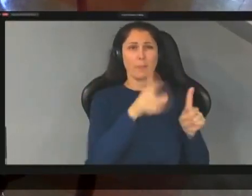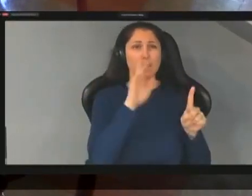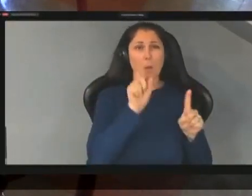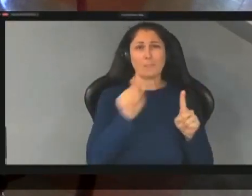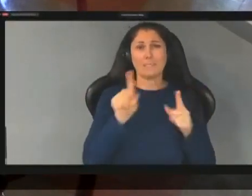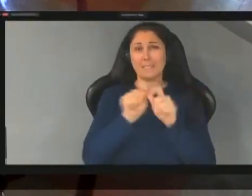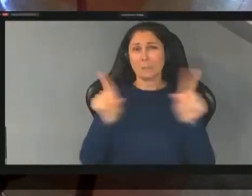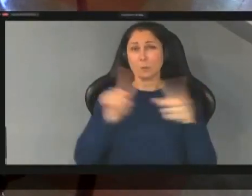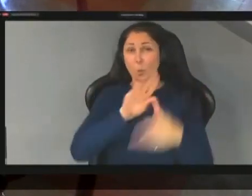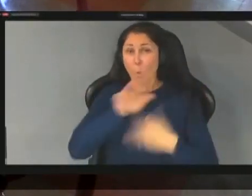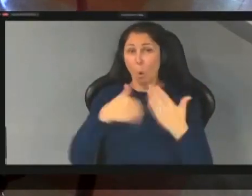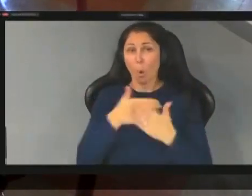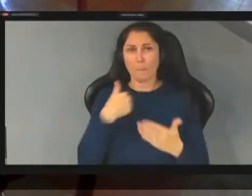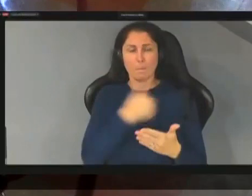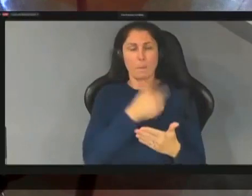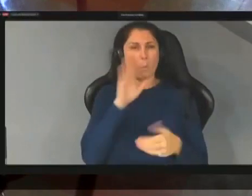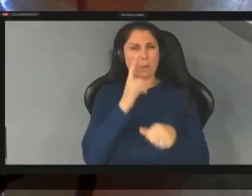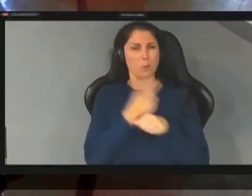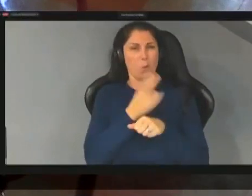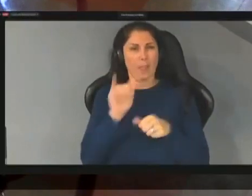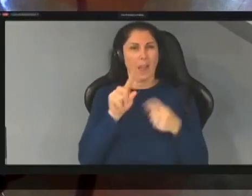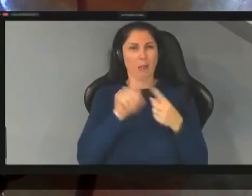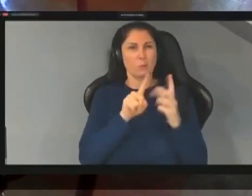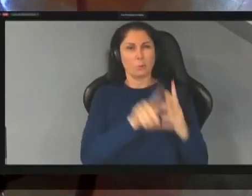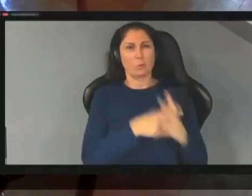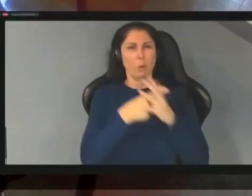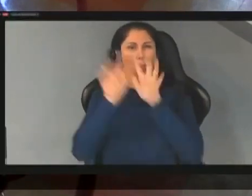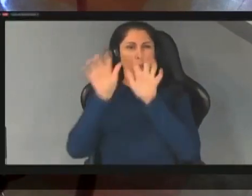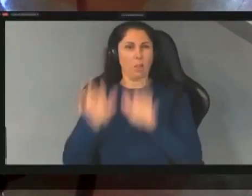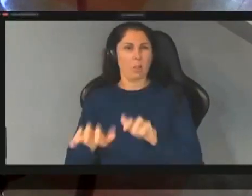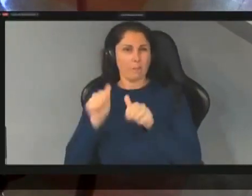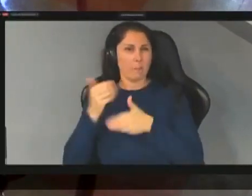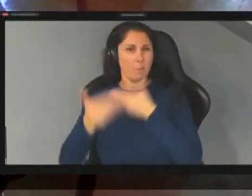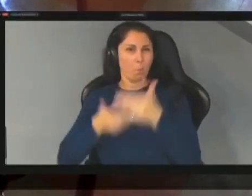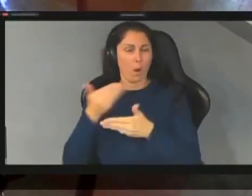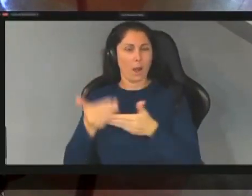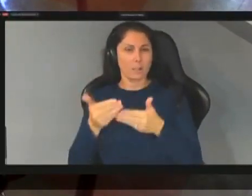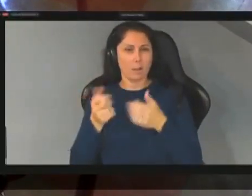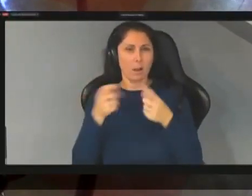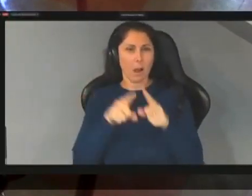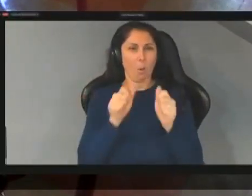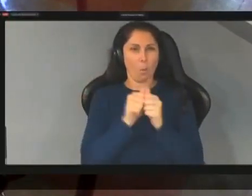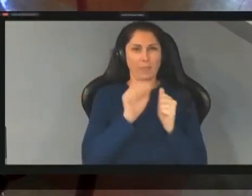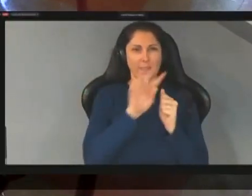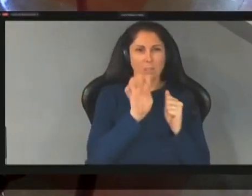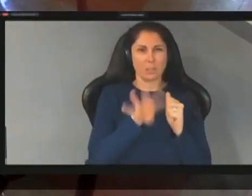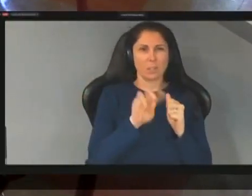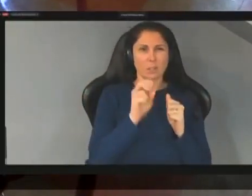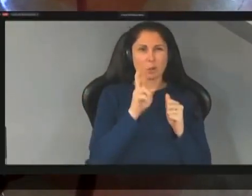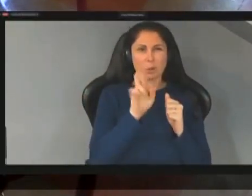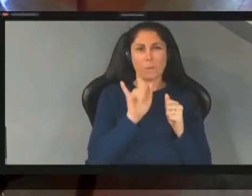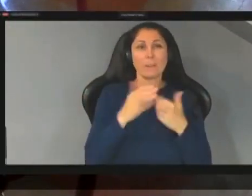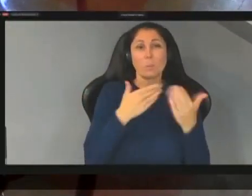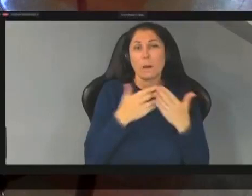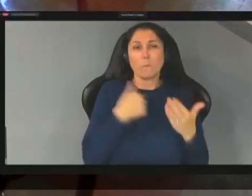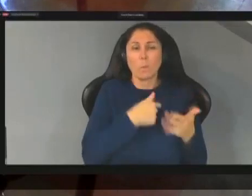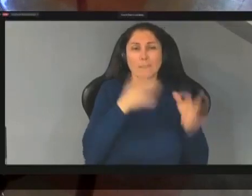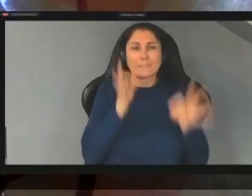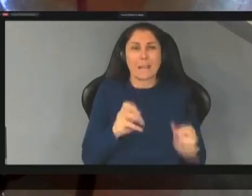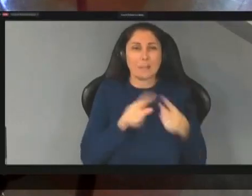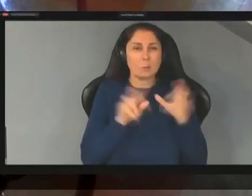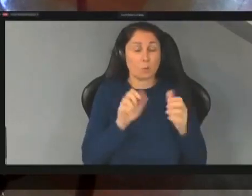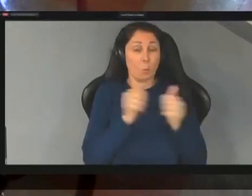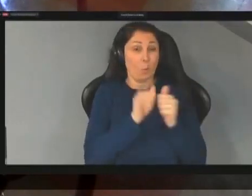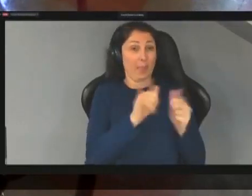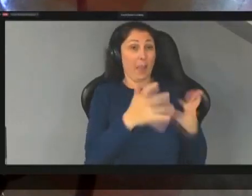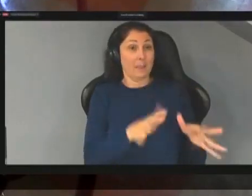use that as some way to start drafting whatever process, and combined with the surveys, whatever we decide to do. With that said, can I